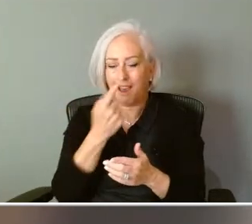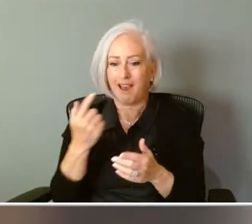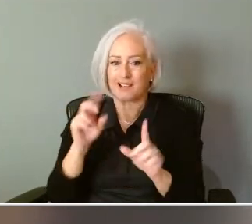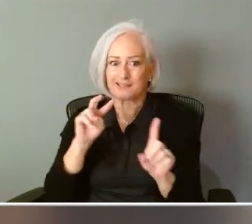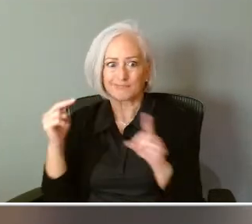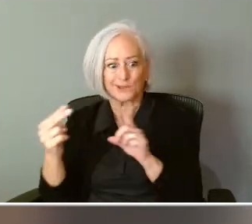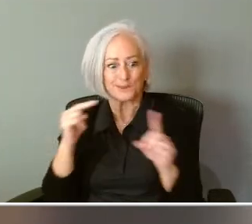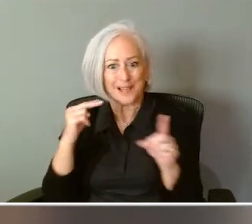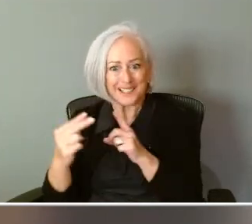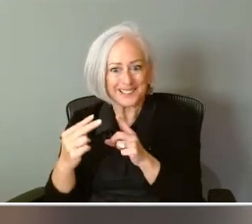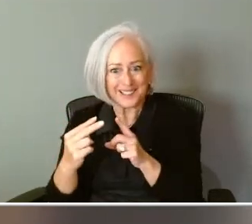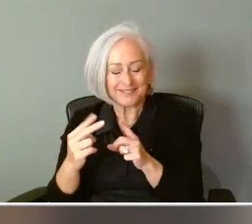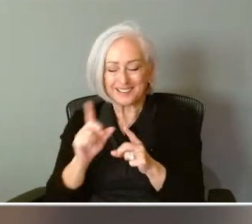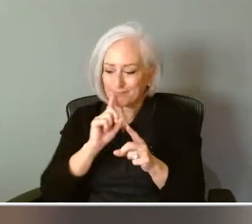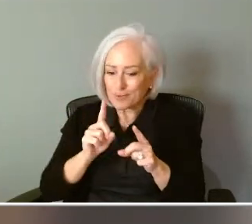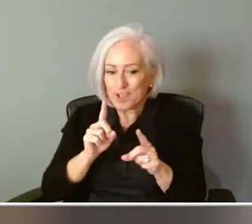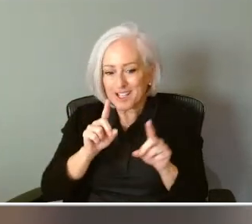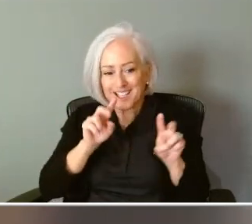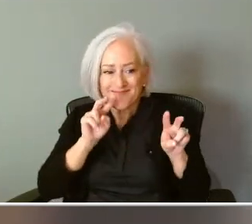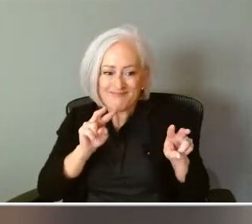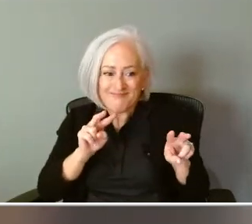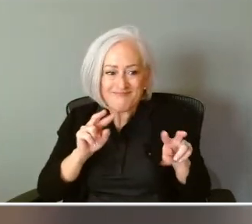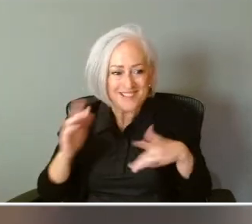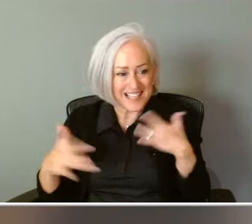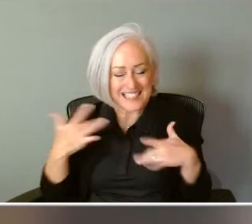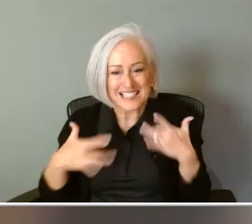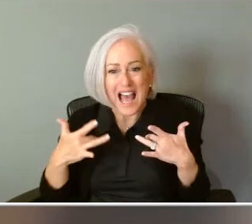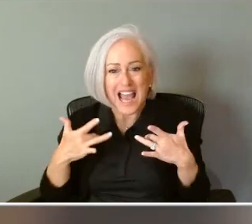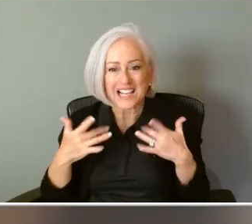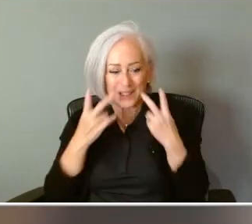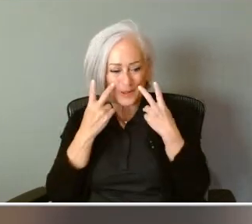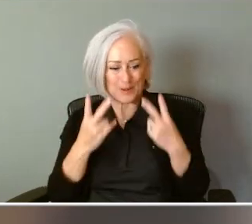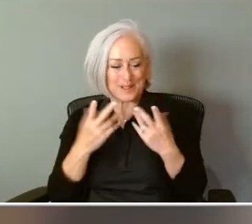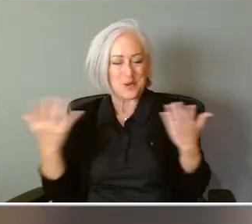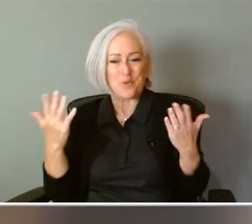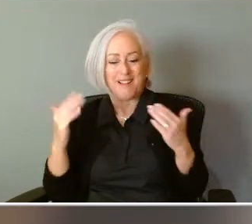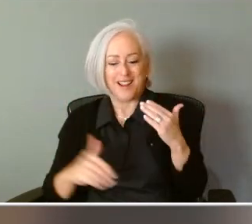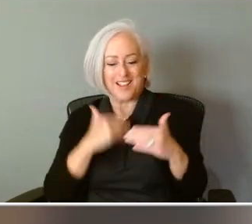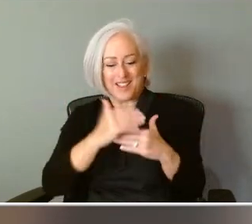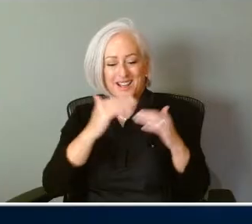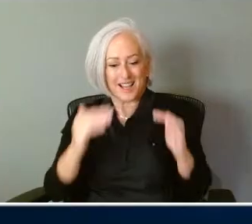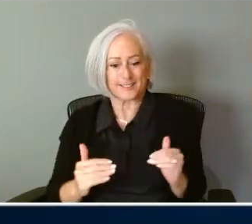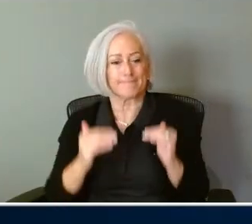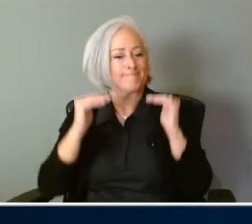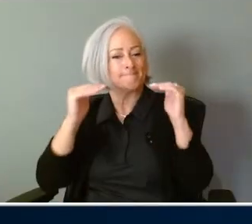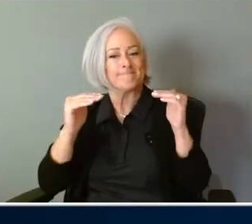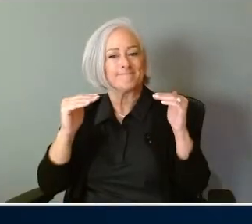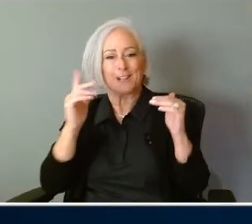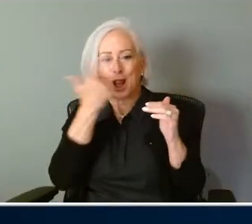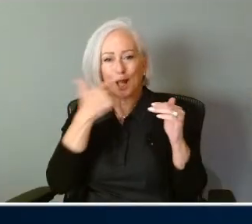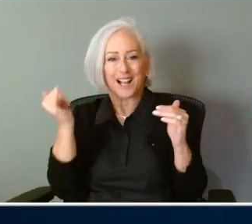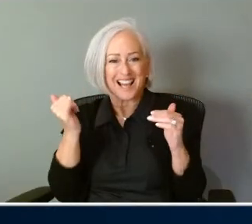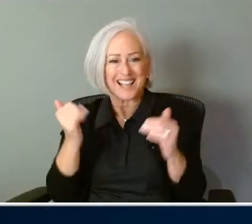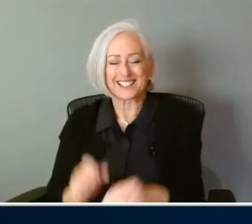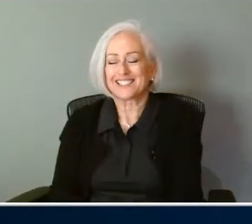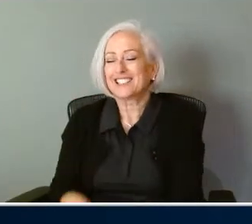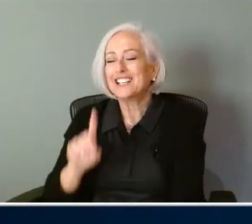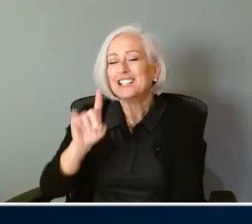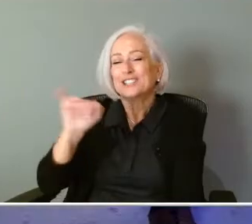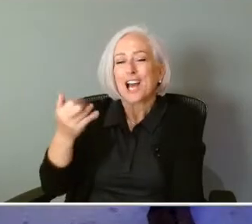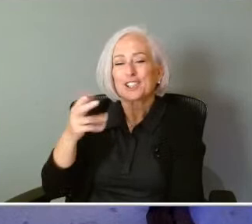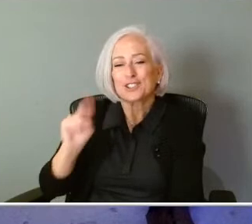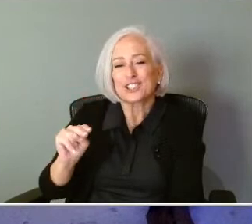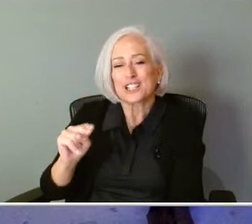excited to watch and see what the next level is going to be like. So, Dr. Jensen, we know there's a lot of